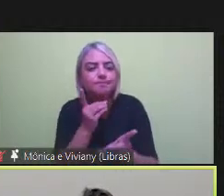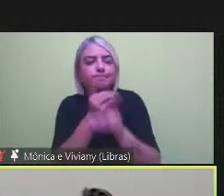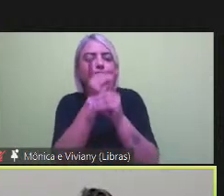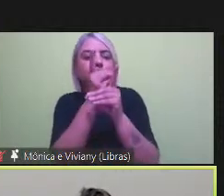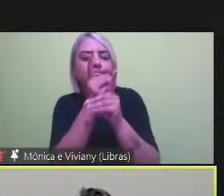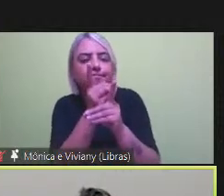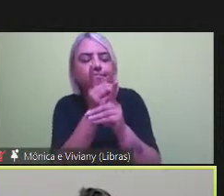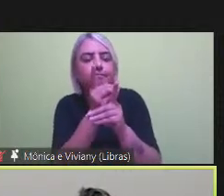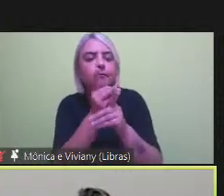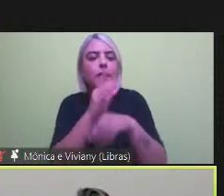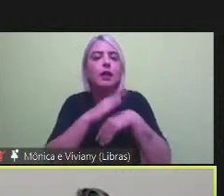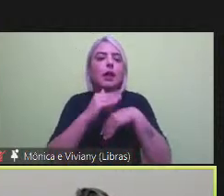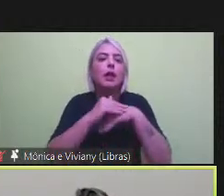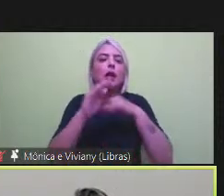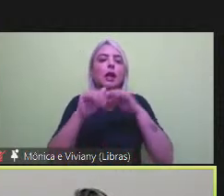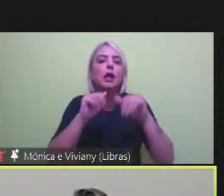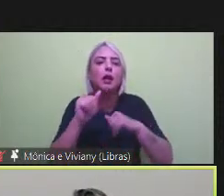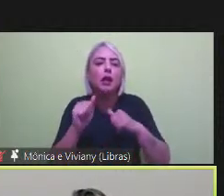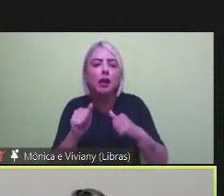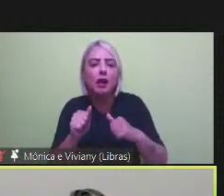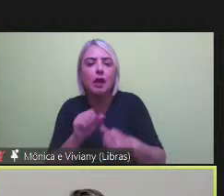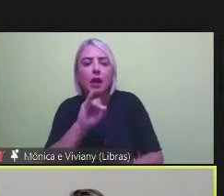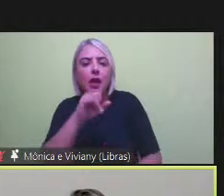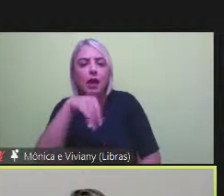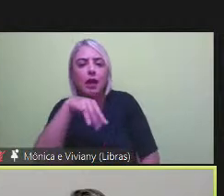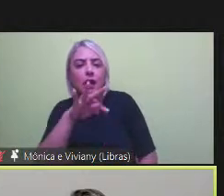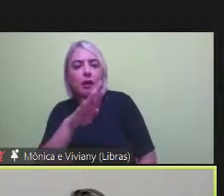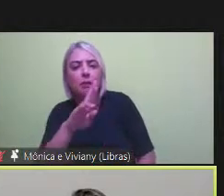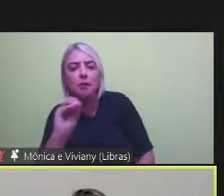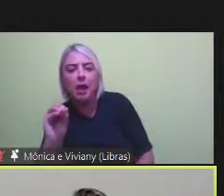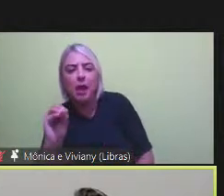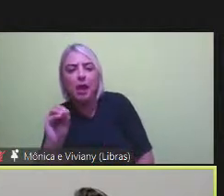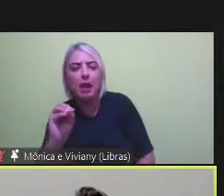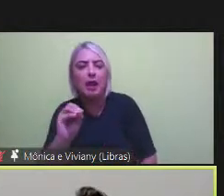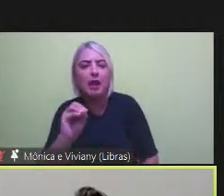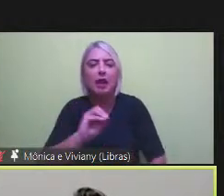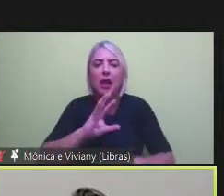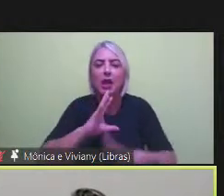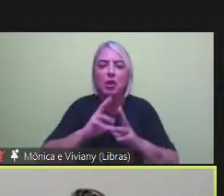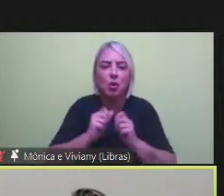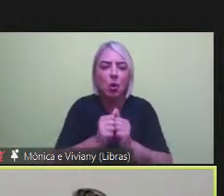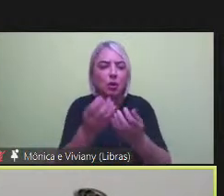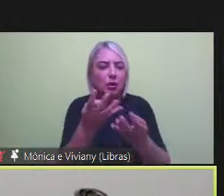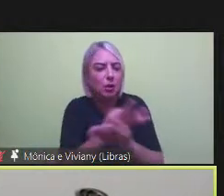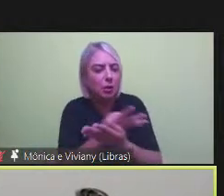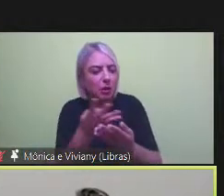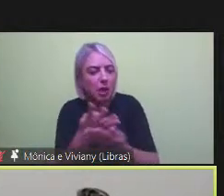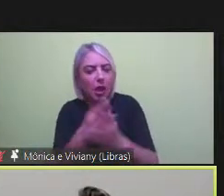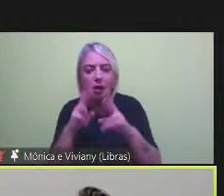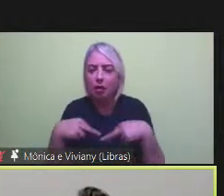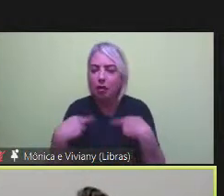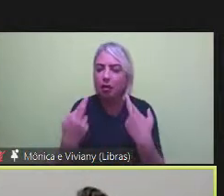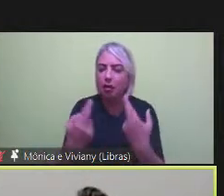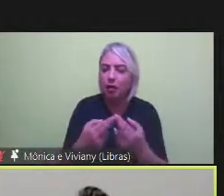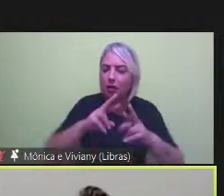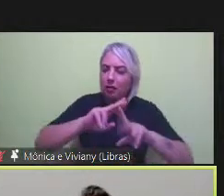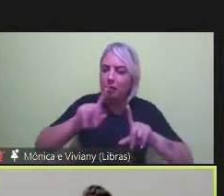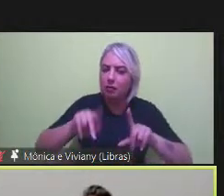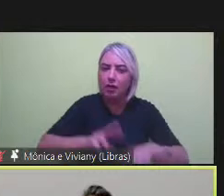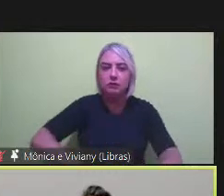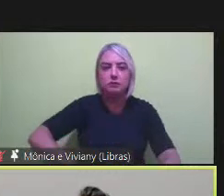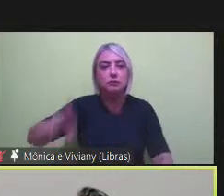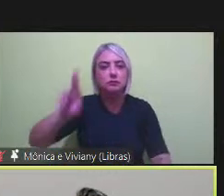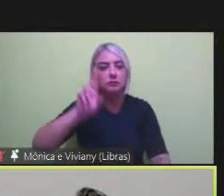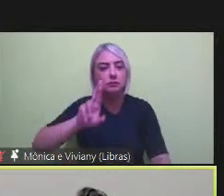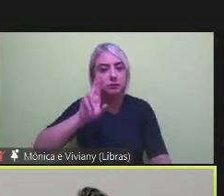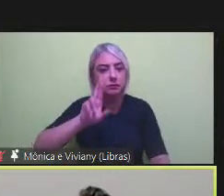the diagnosis. We talked about with Imetro to raise all of our network. We united with